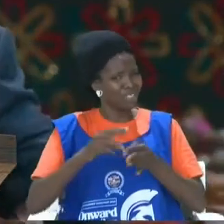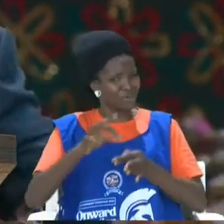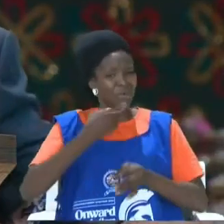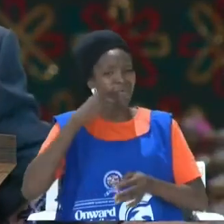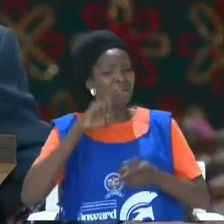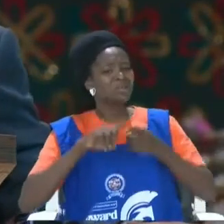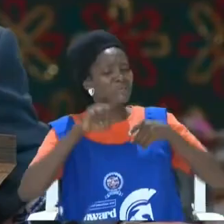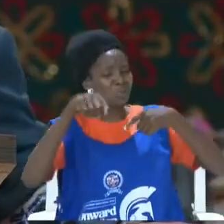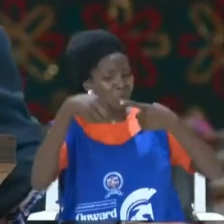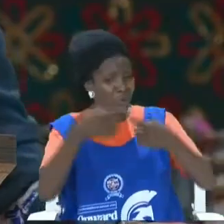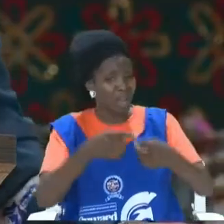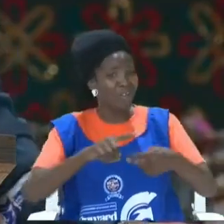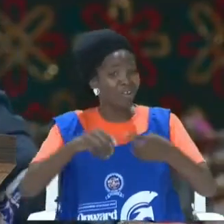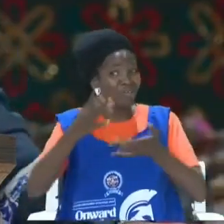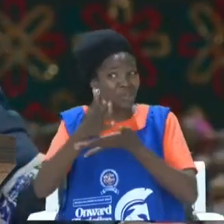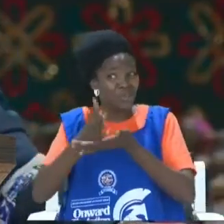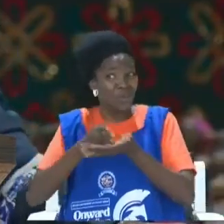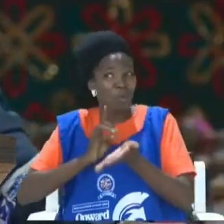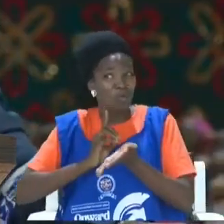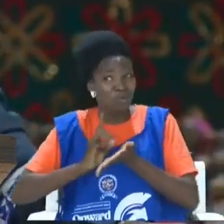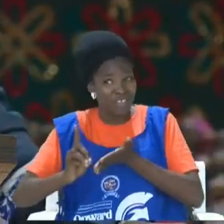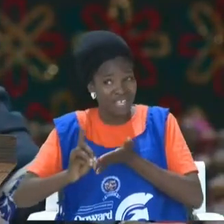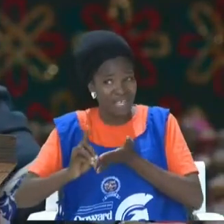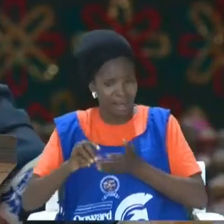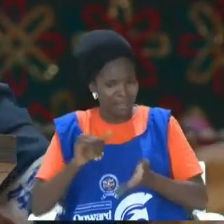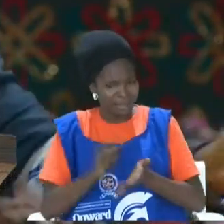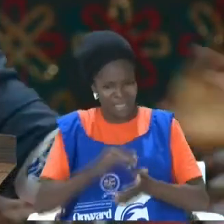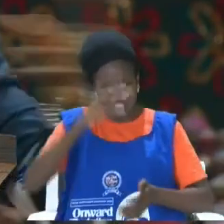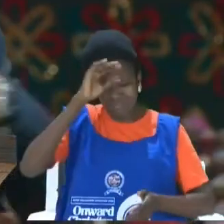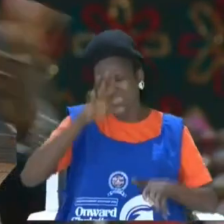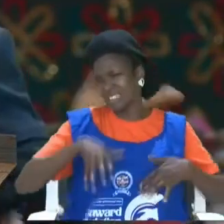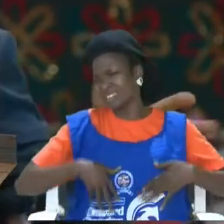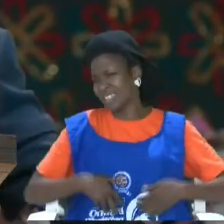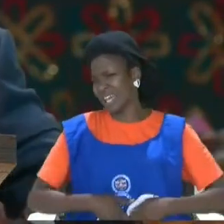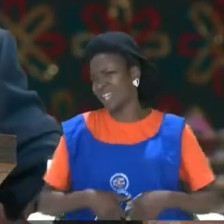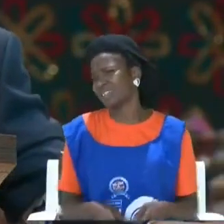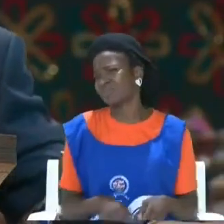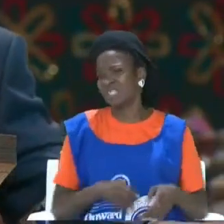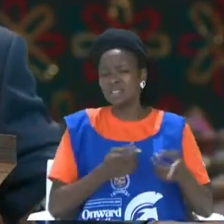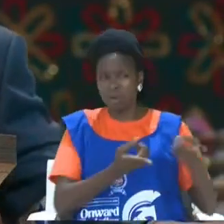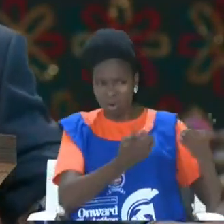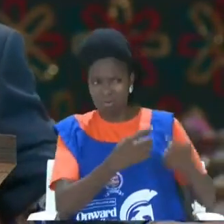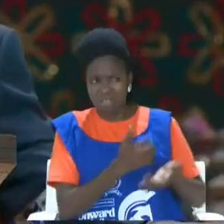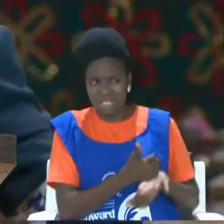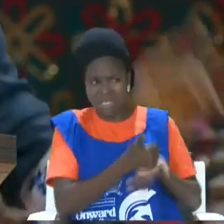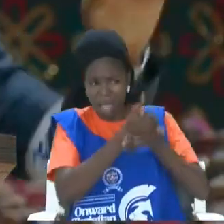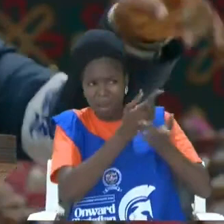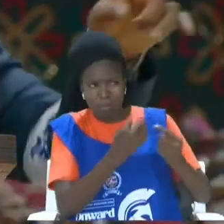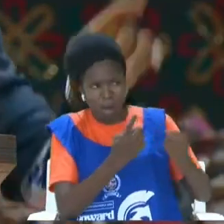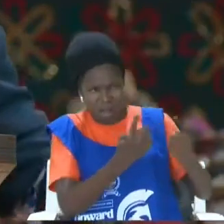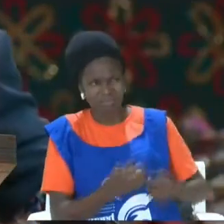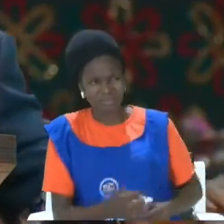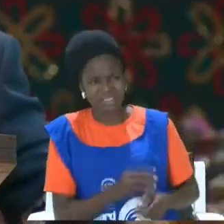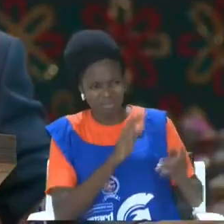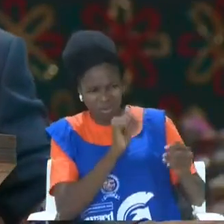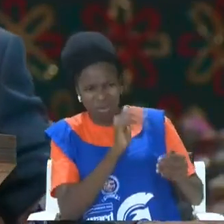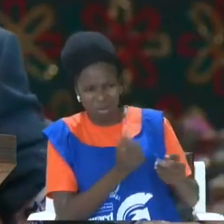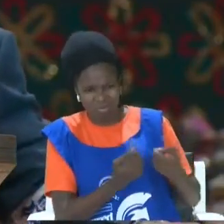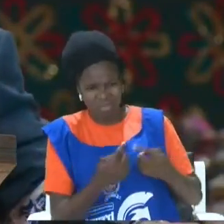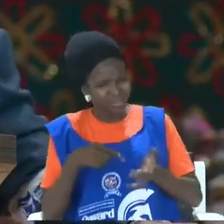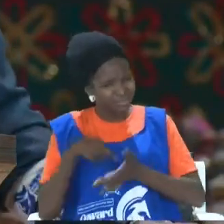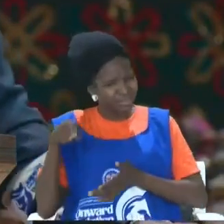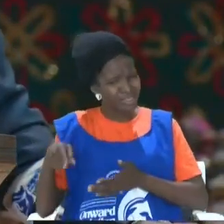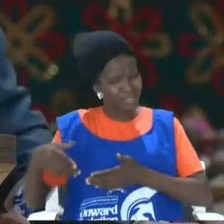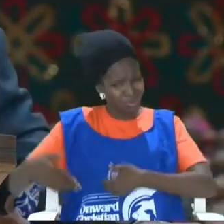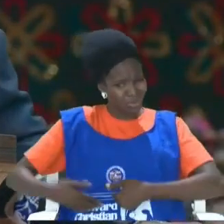weeks. Eventually, the man got fed up with me. He called his assistants and he said, look, This young